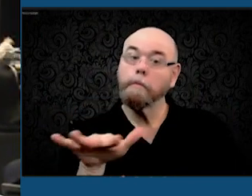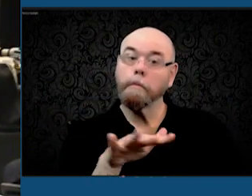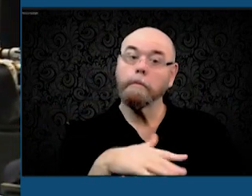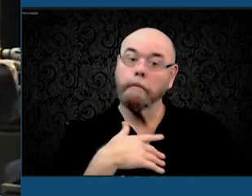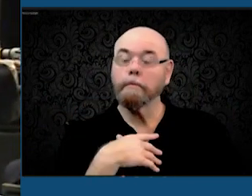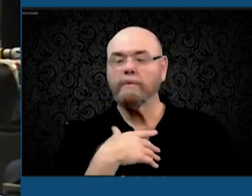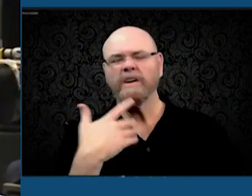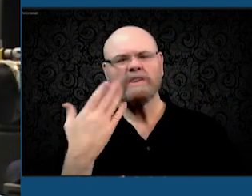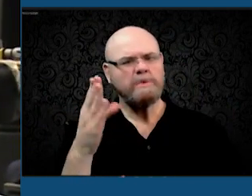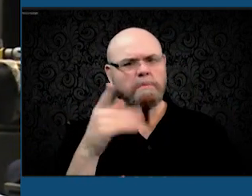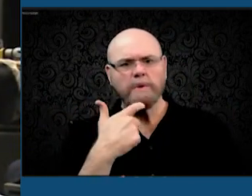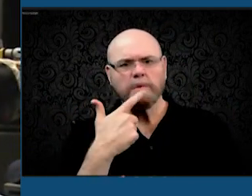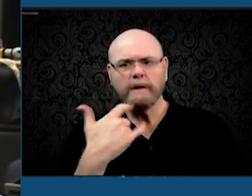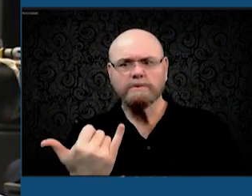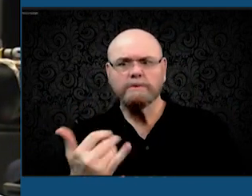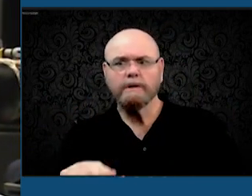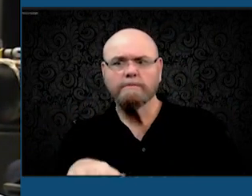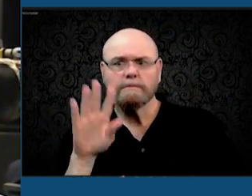red today?